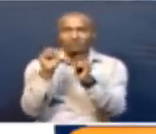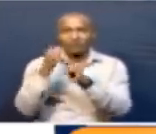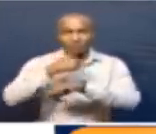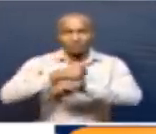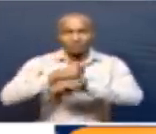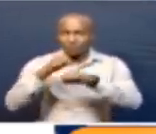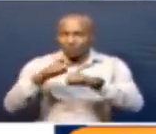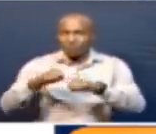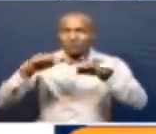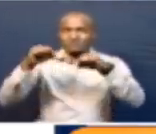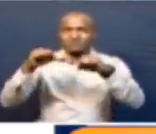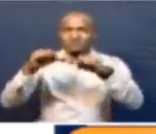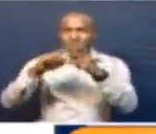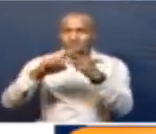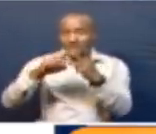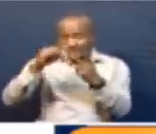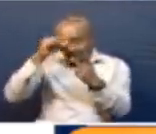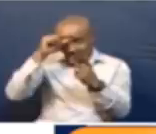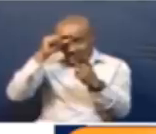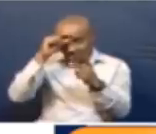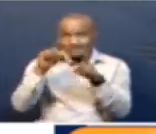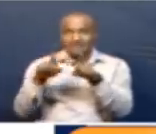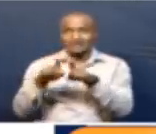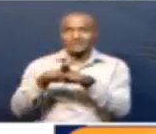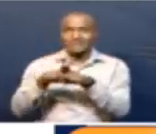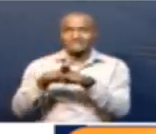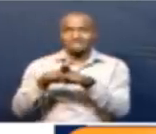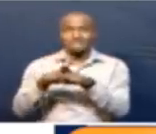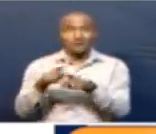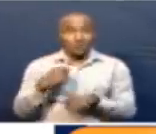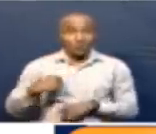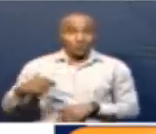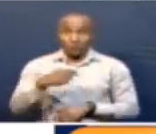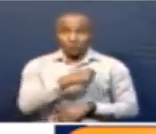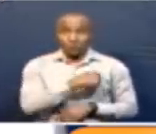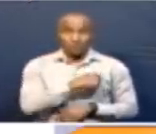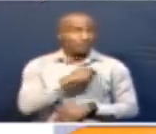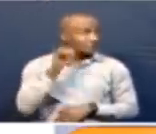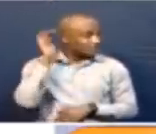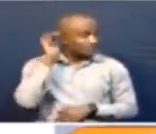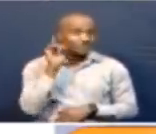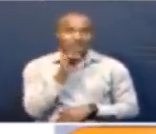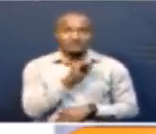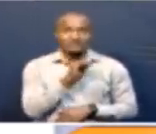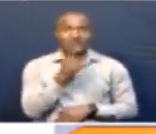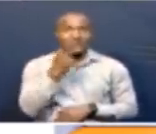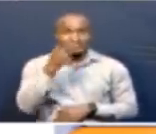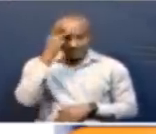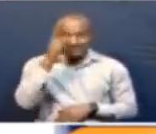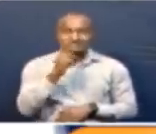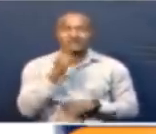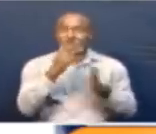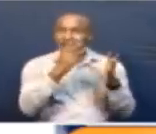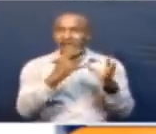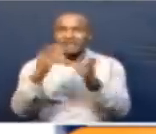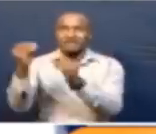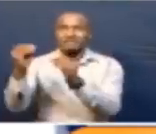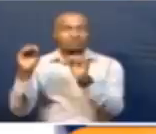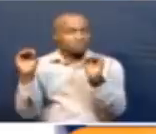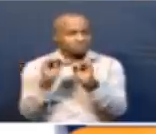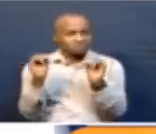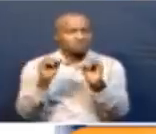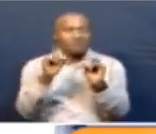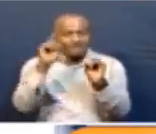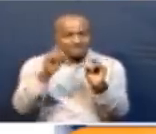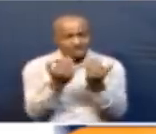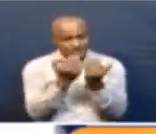school and from the government side as well. But what we do know now is that the parents have said they're not going to leave their children here in the